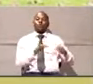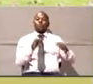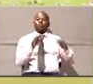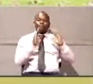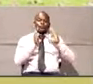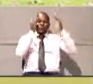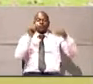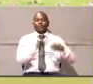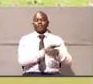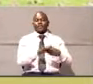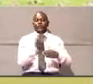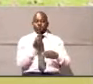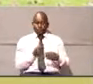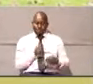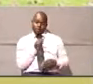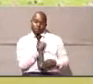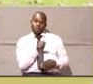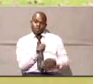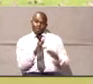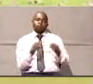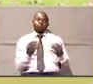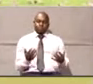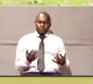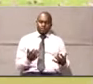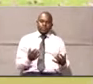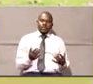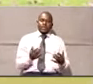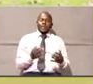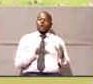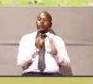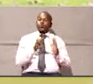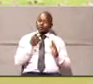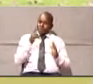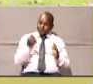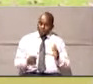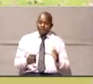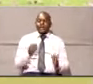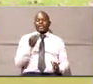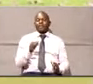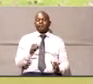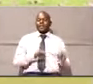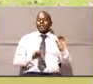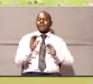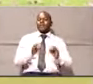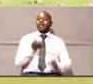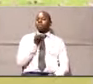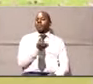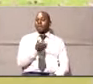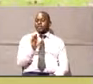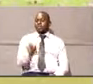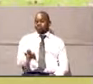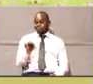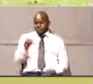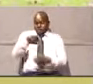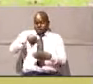business. So from there, then the constitution say, if that vacancy is there, they will choose